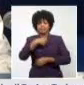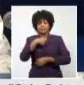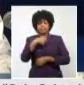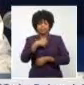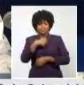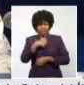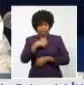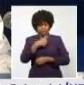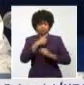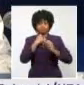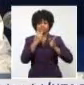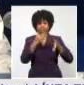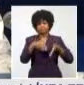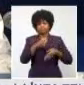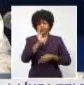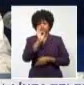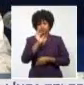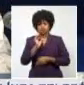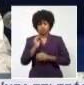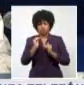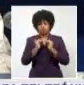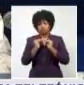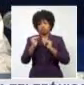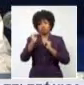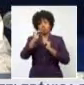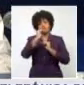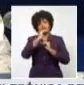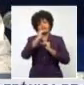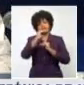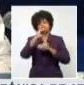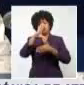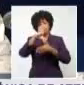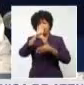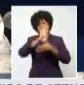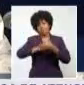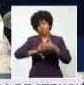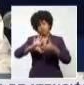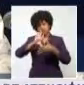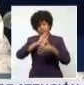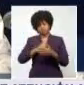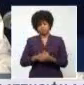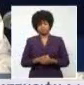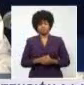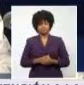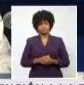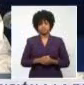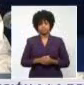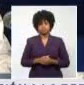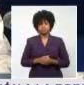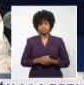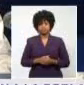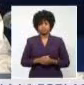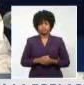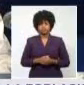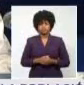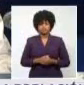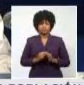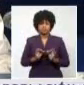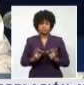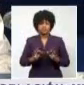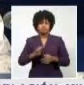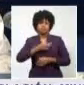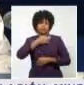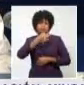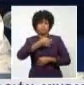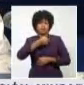0.98%, and 12 countries have a higher death rate than the one of the region. We